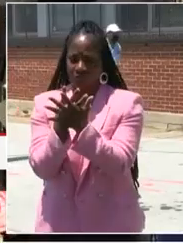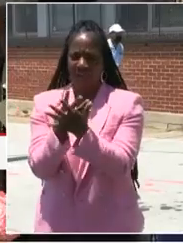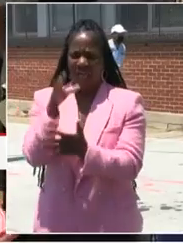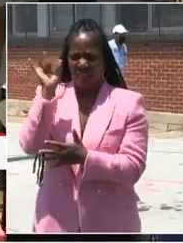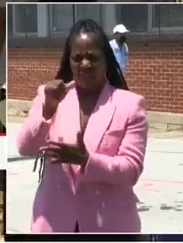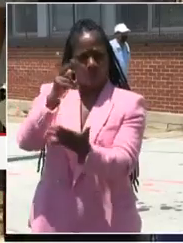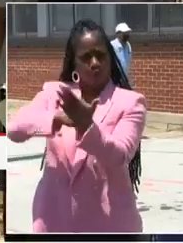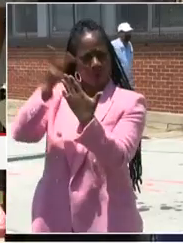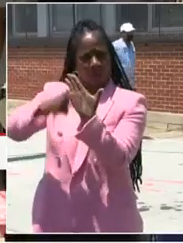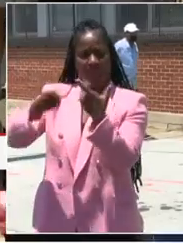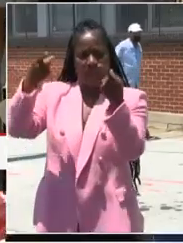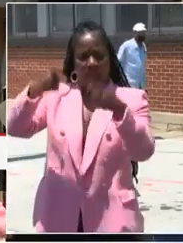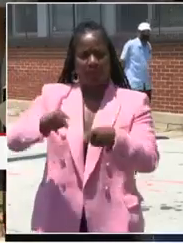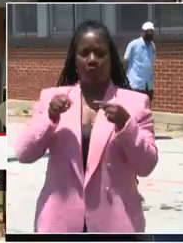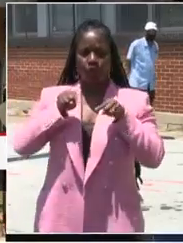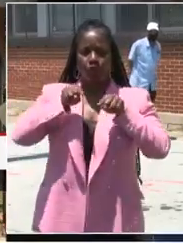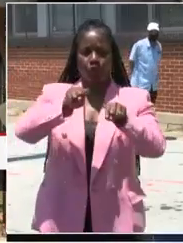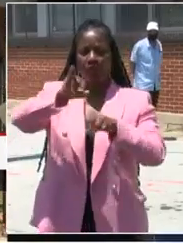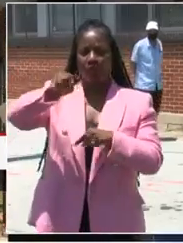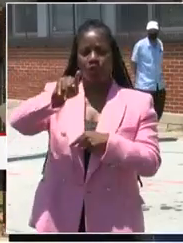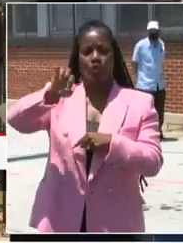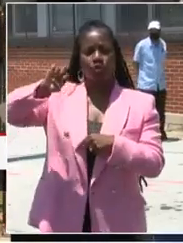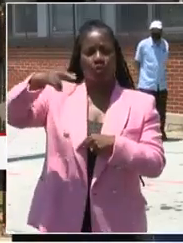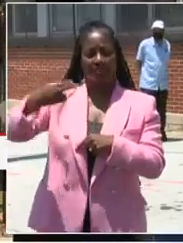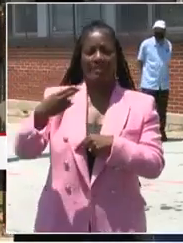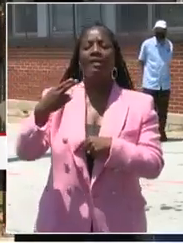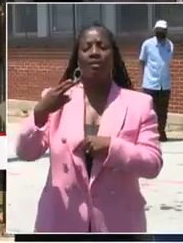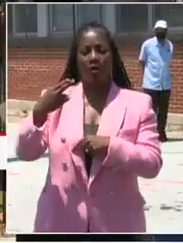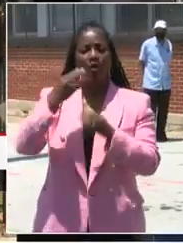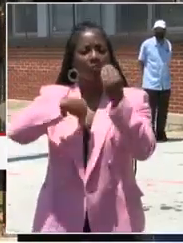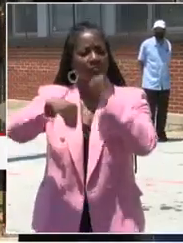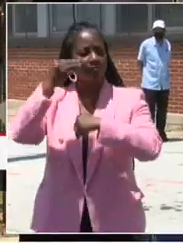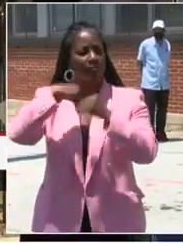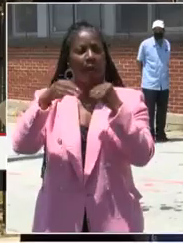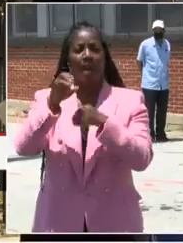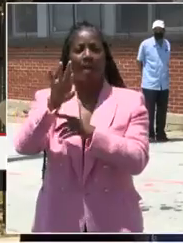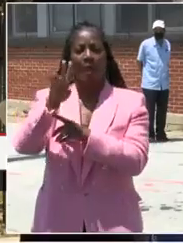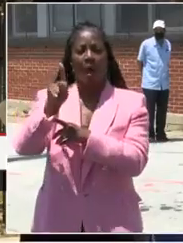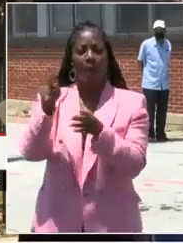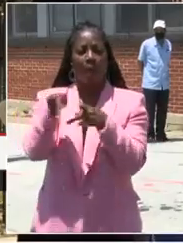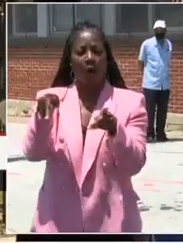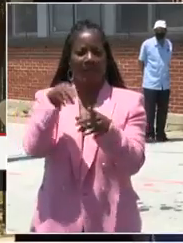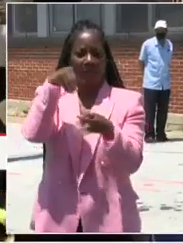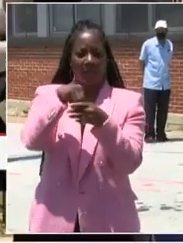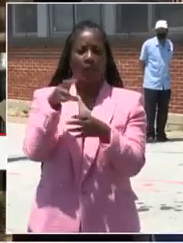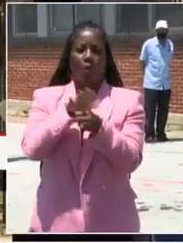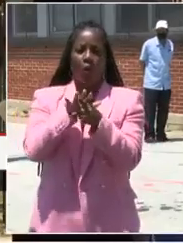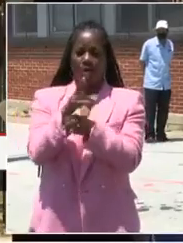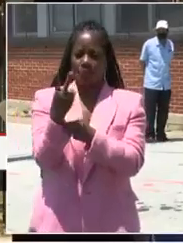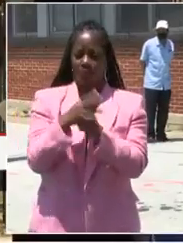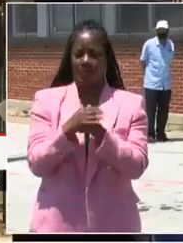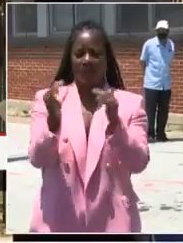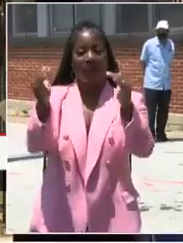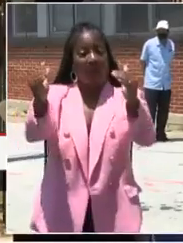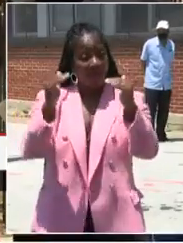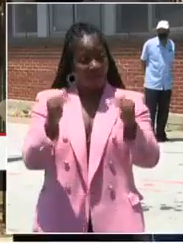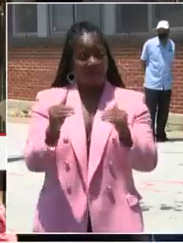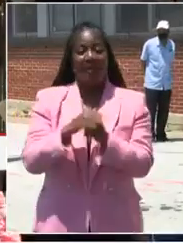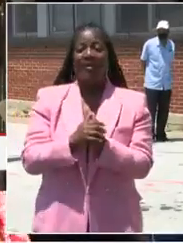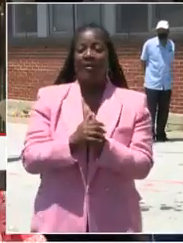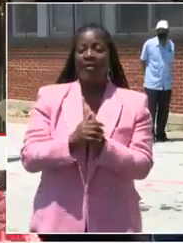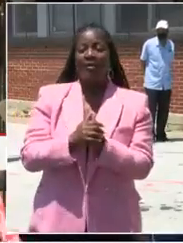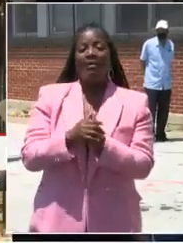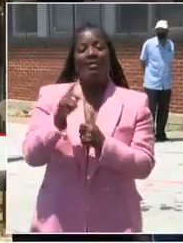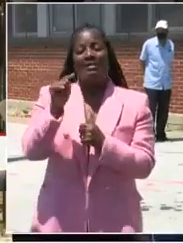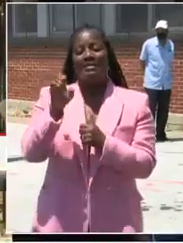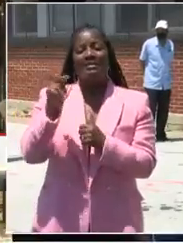the Juneteenth Foundation Freedom Reception Block Party in Ward 2. Teens United for Freedom Fighting, to provide